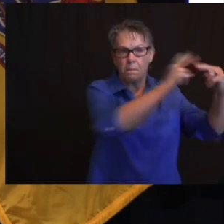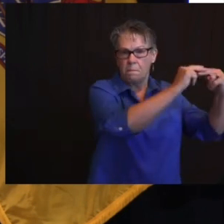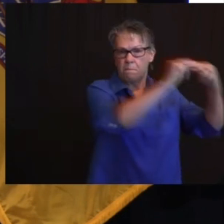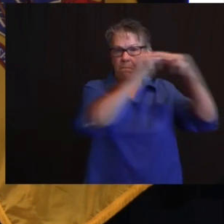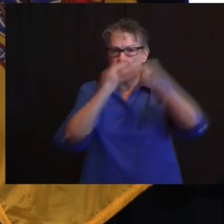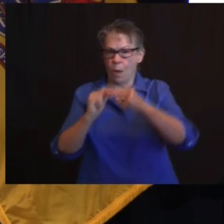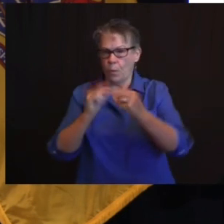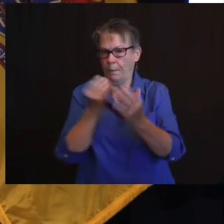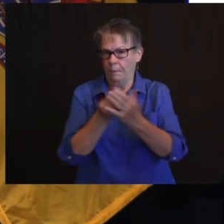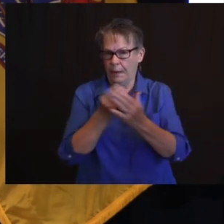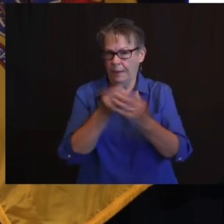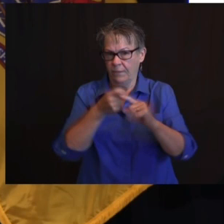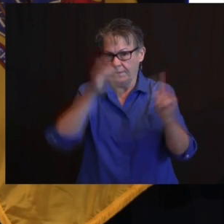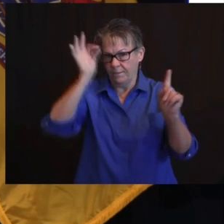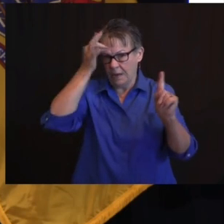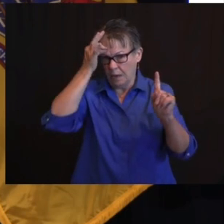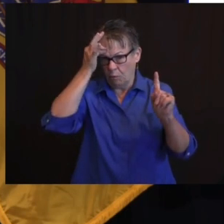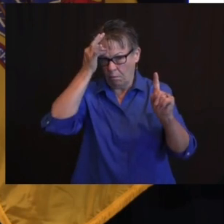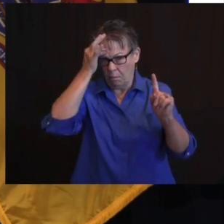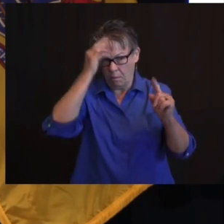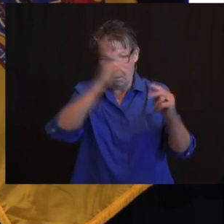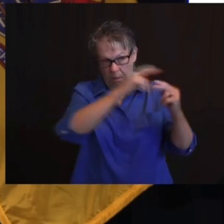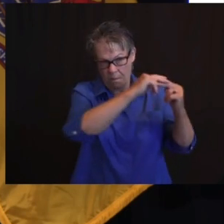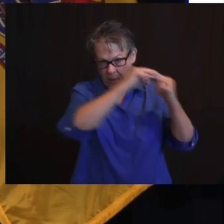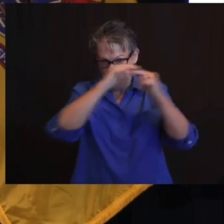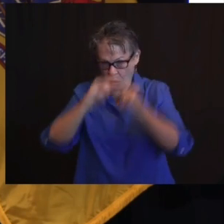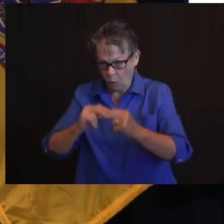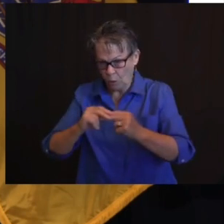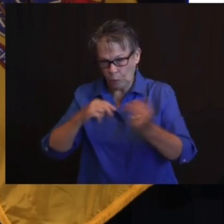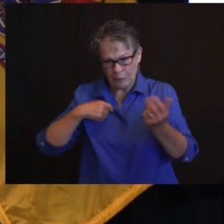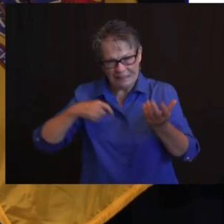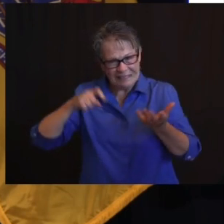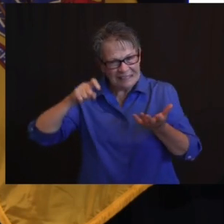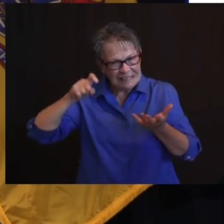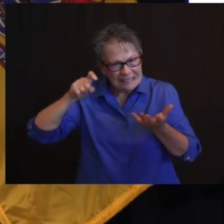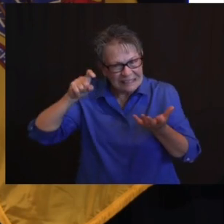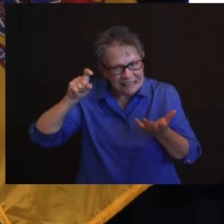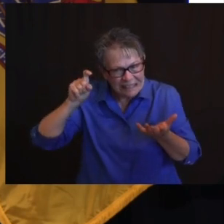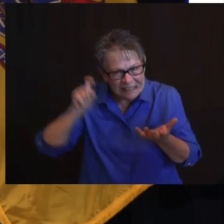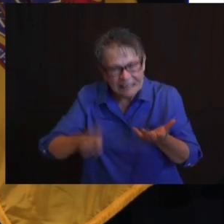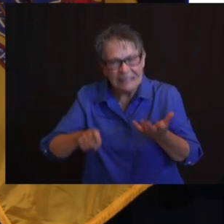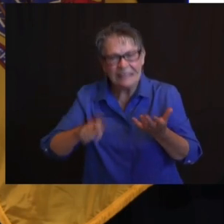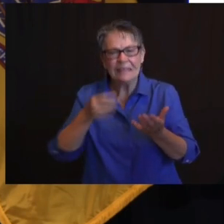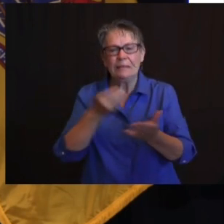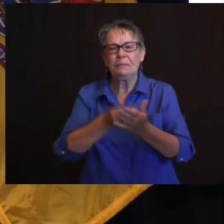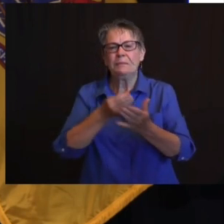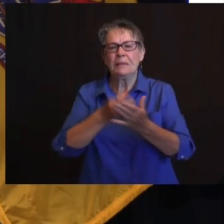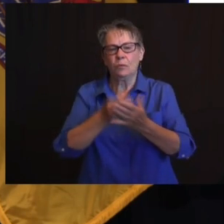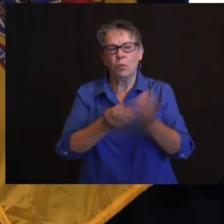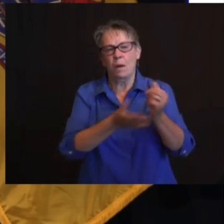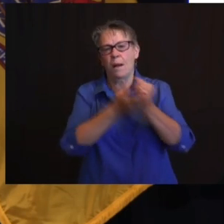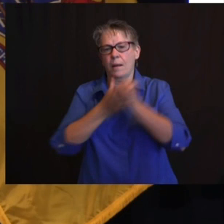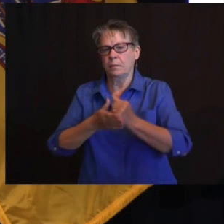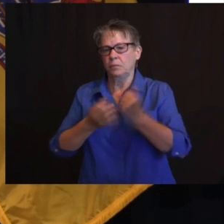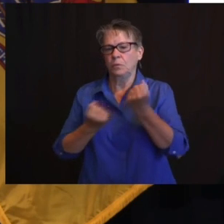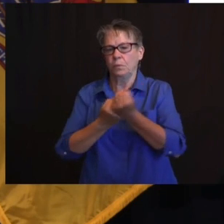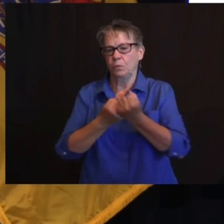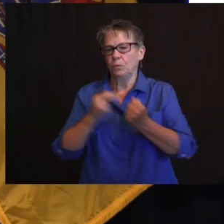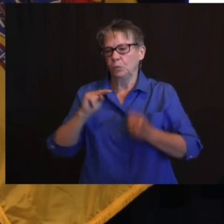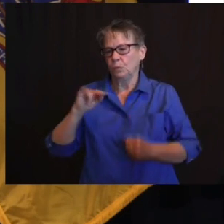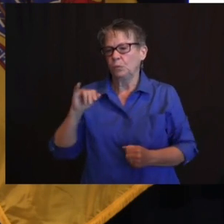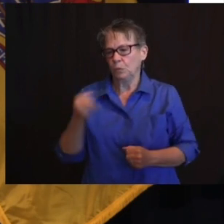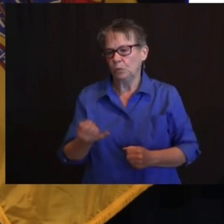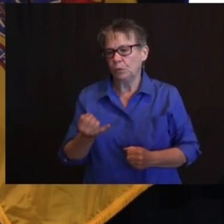respect. We need to be able to bond, take advantage at a minimum of the Federal Reserve's